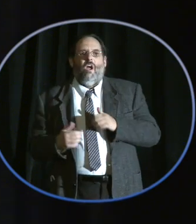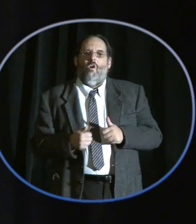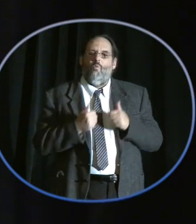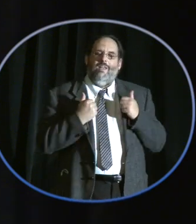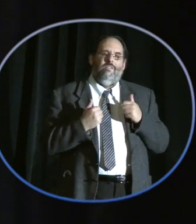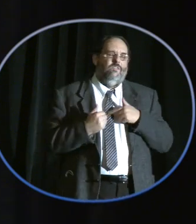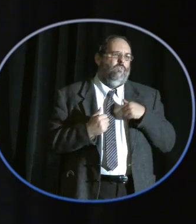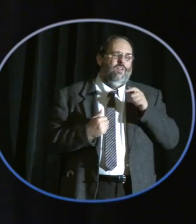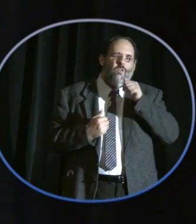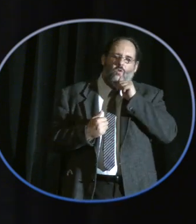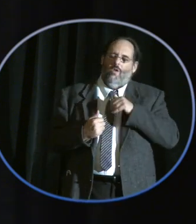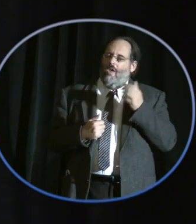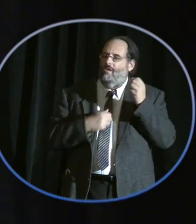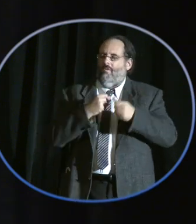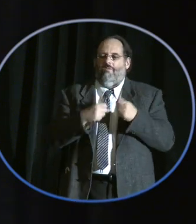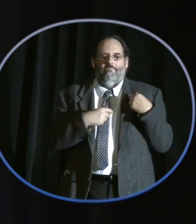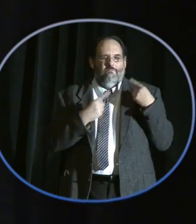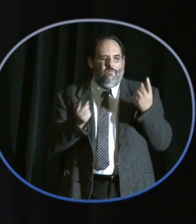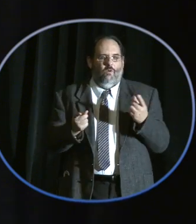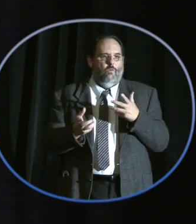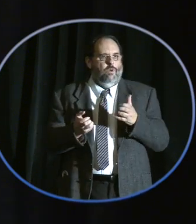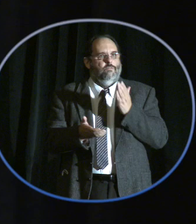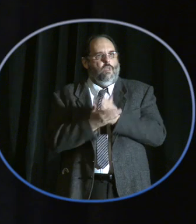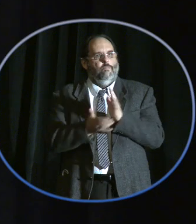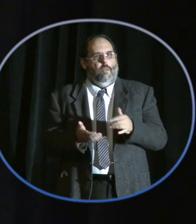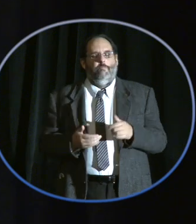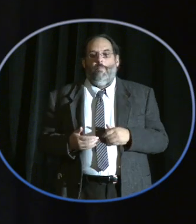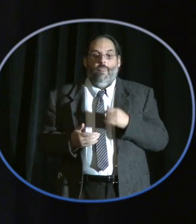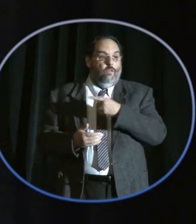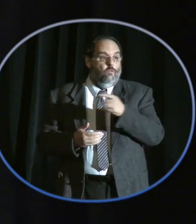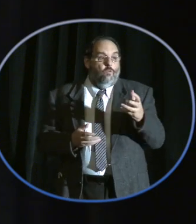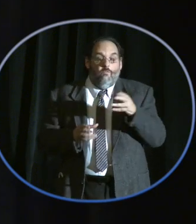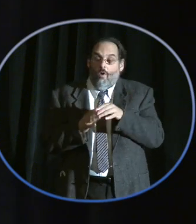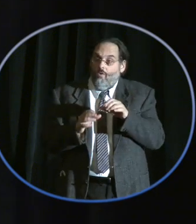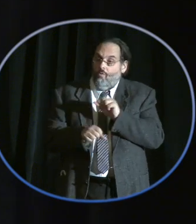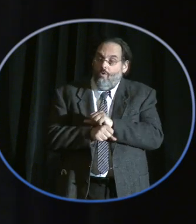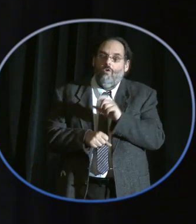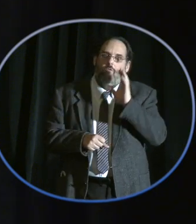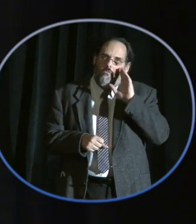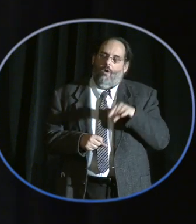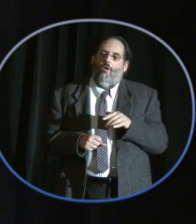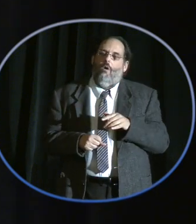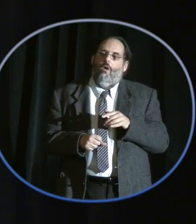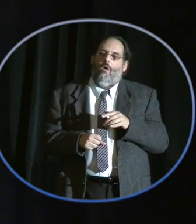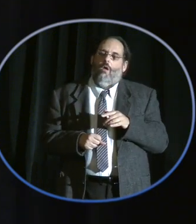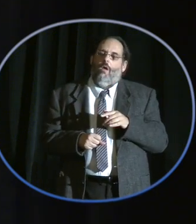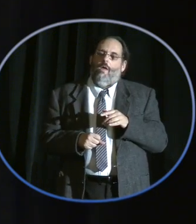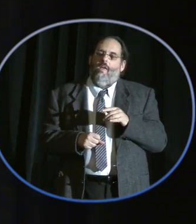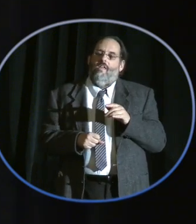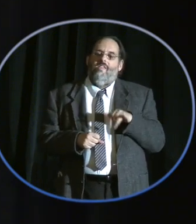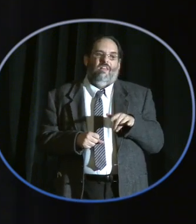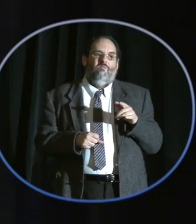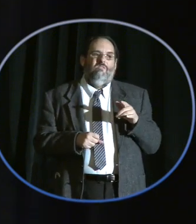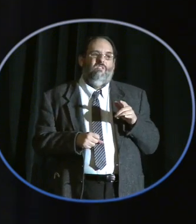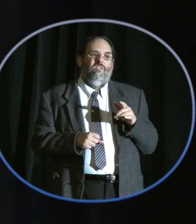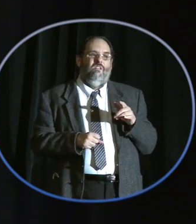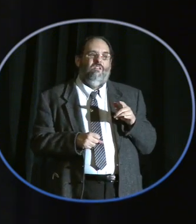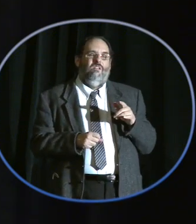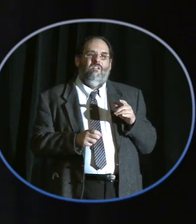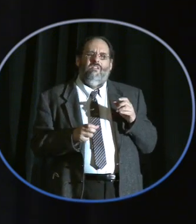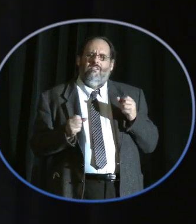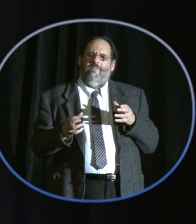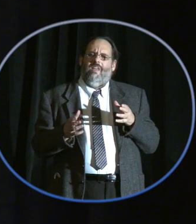to endure over the years. All of you engaged in this work know that this was in